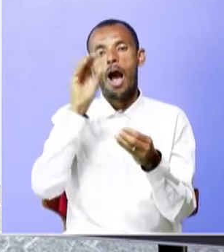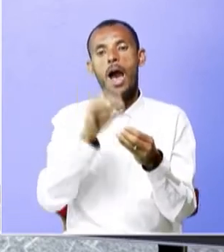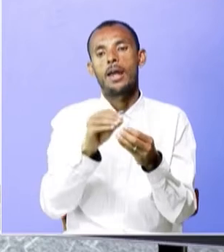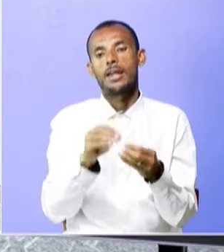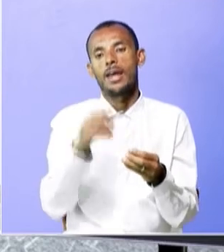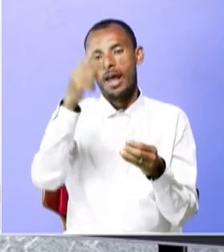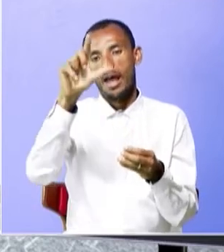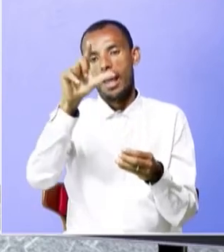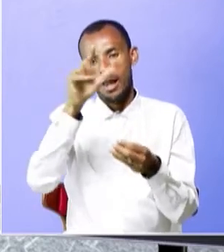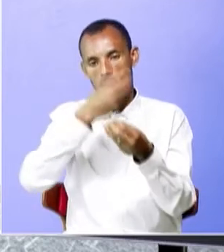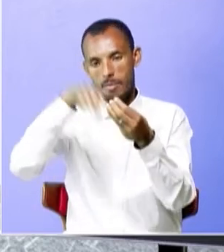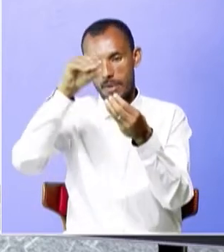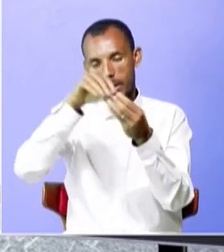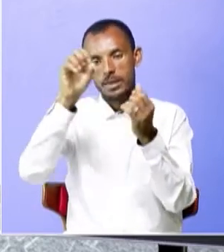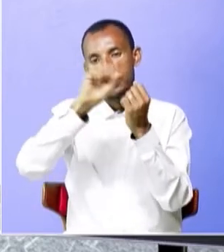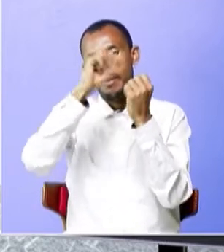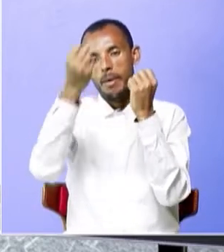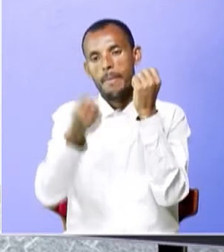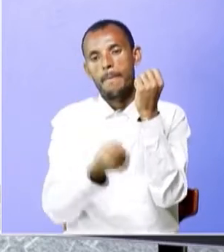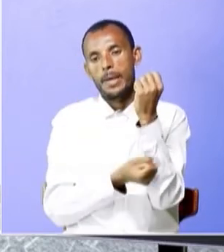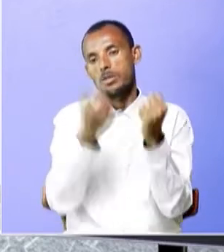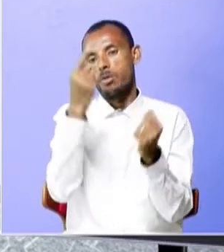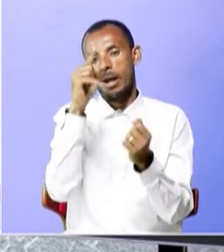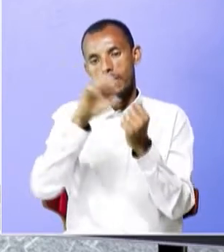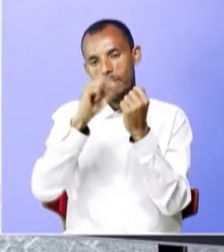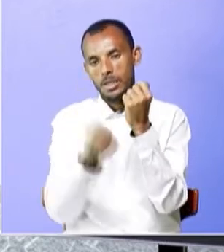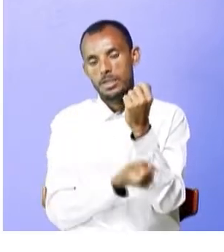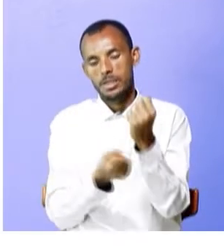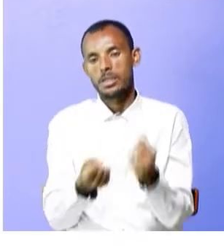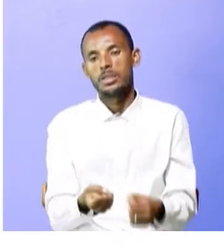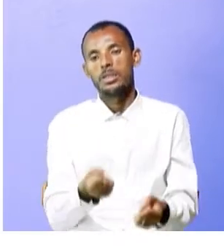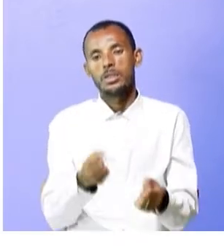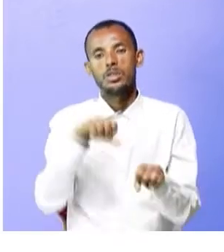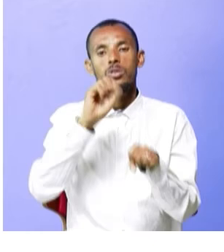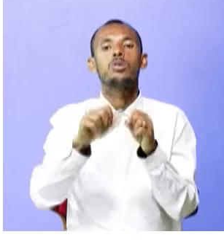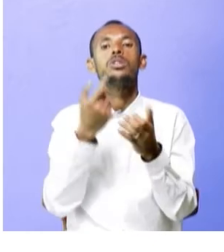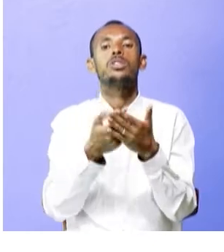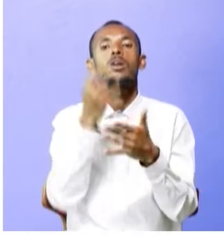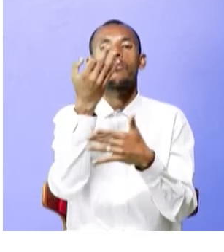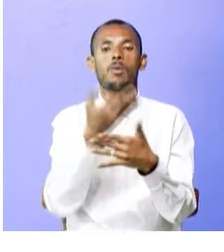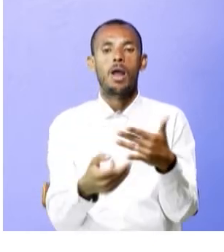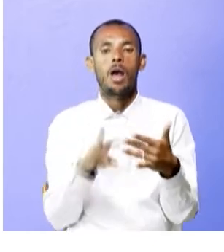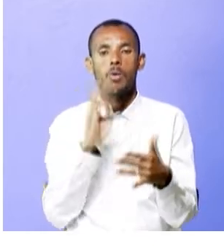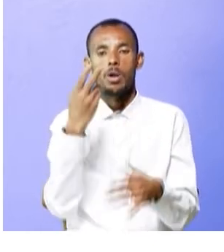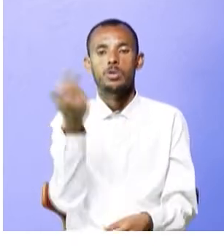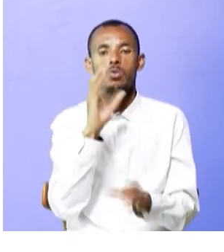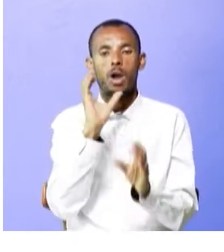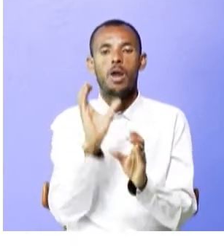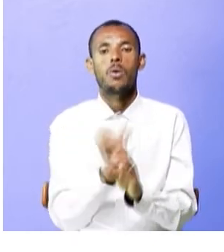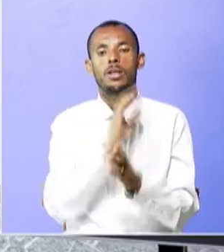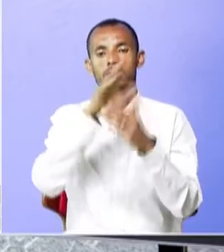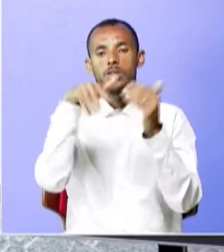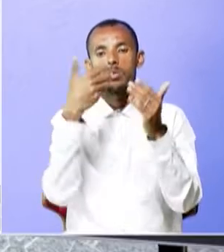lateral surface area plus area of a single base. Okay, so this is the formula we use to calculate the